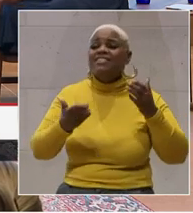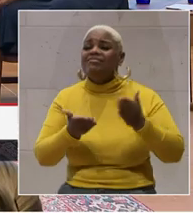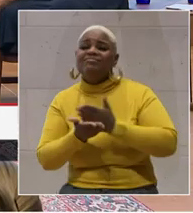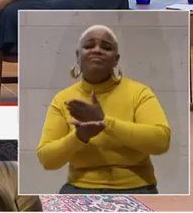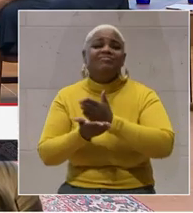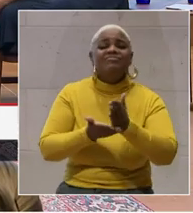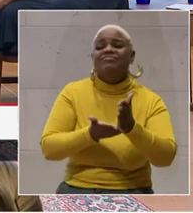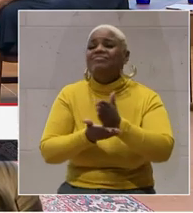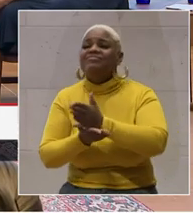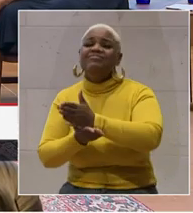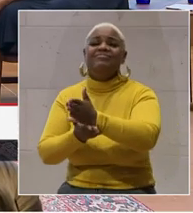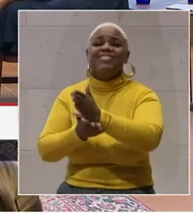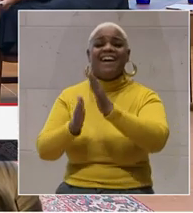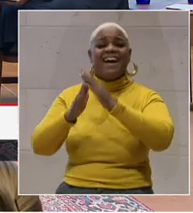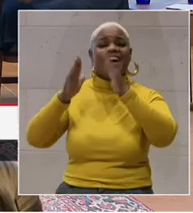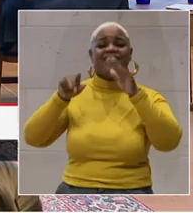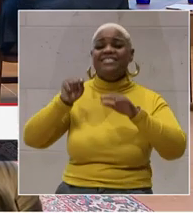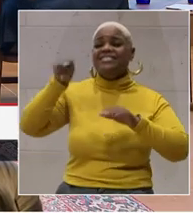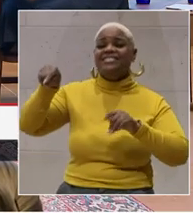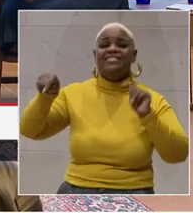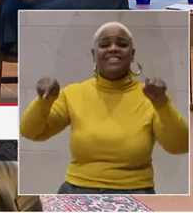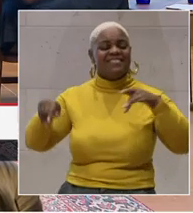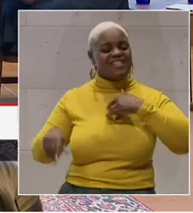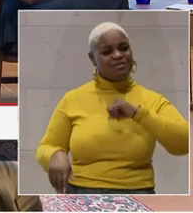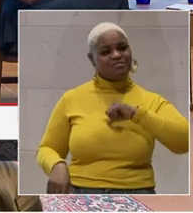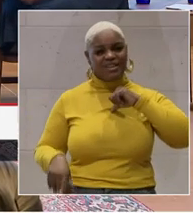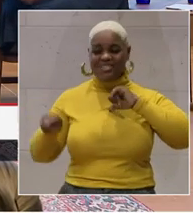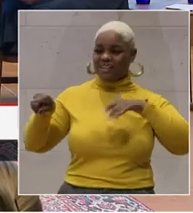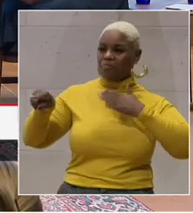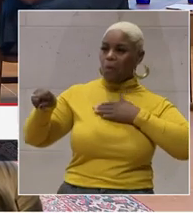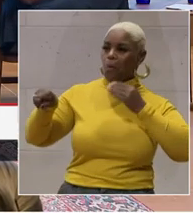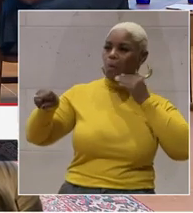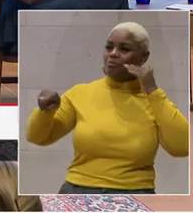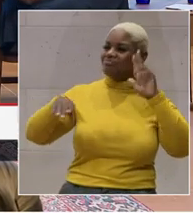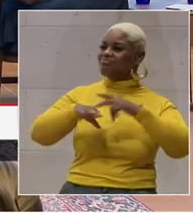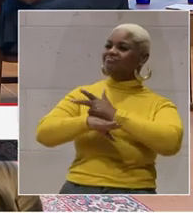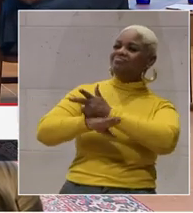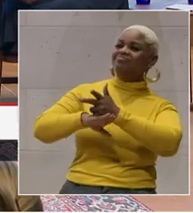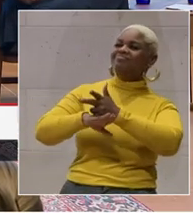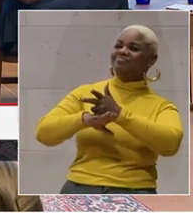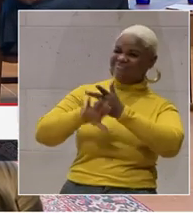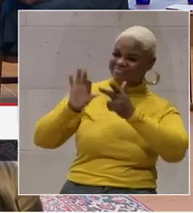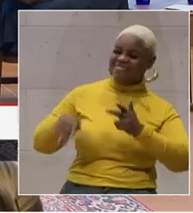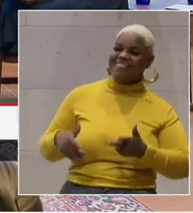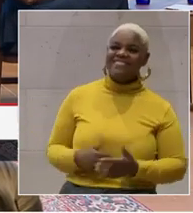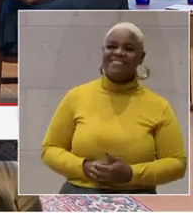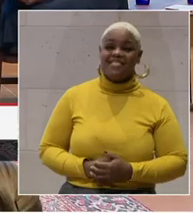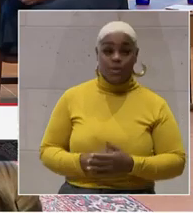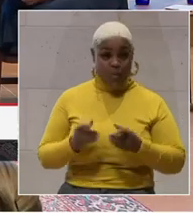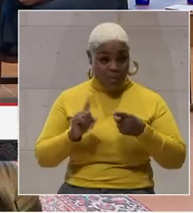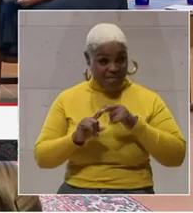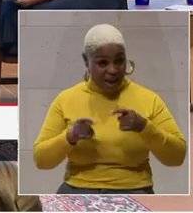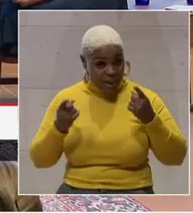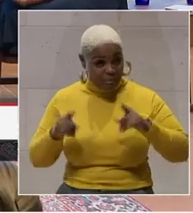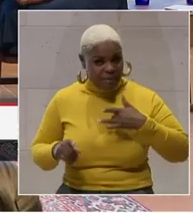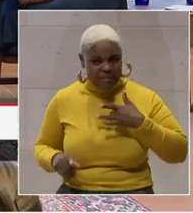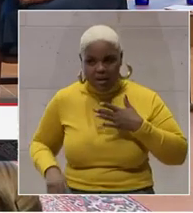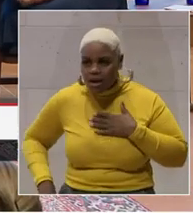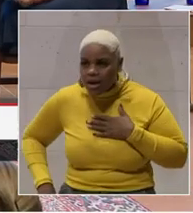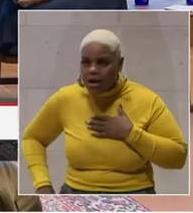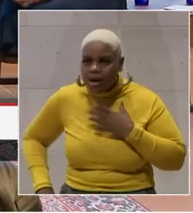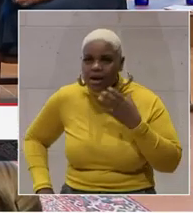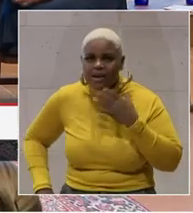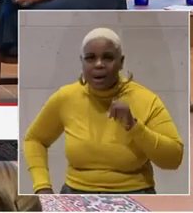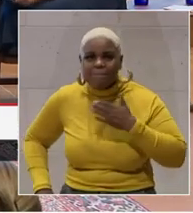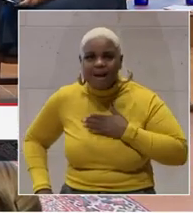of, a place that you have a sense of pride. When that happens, residents feel like, wow, I live in Washington, D.C. I